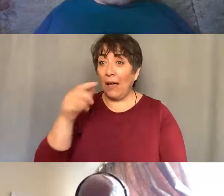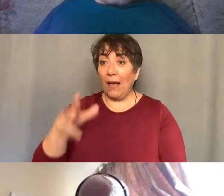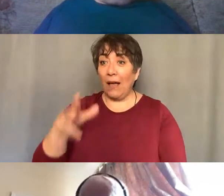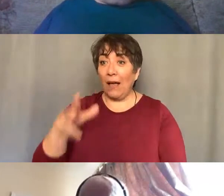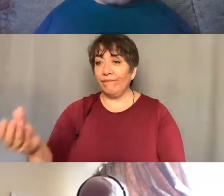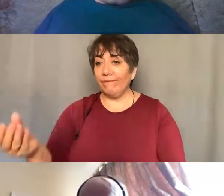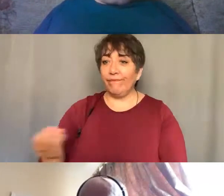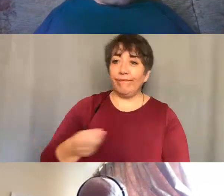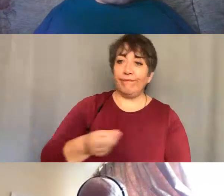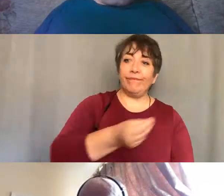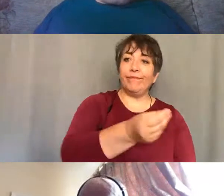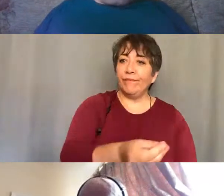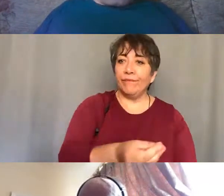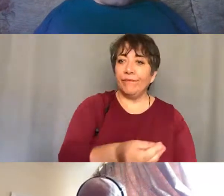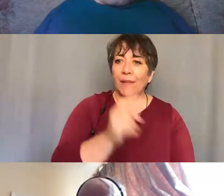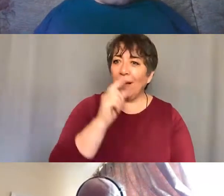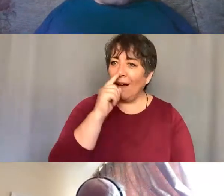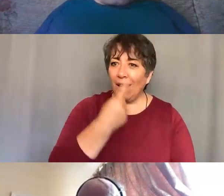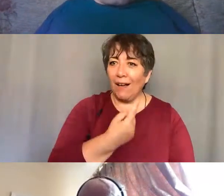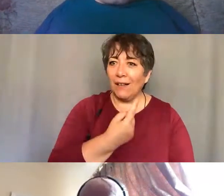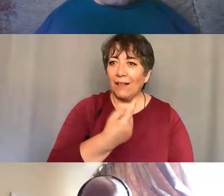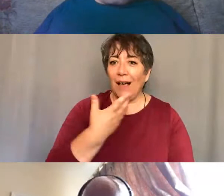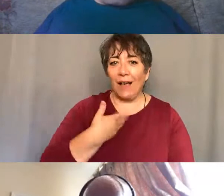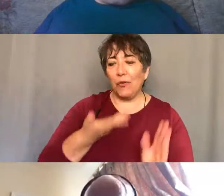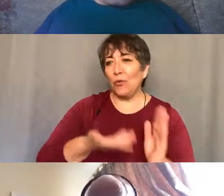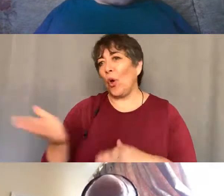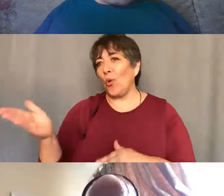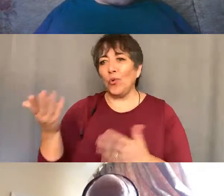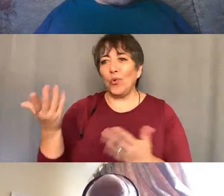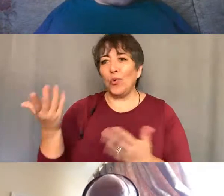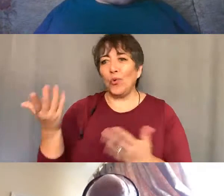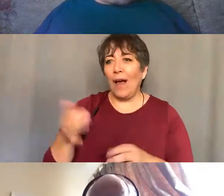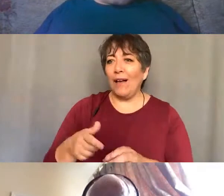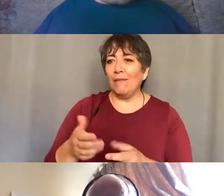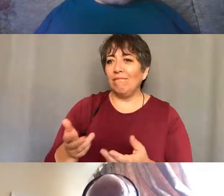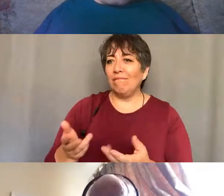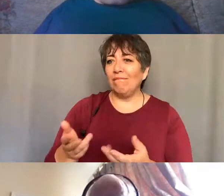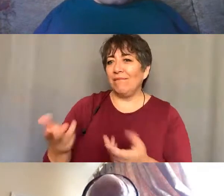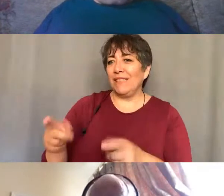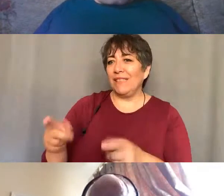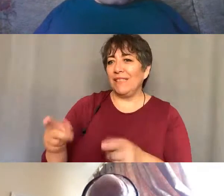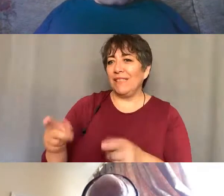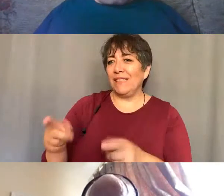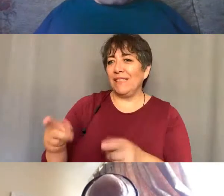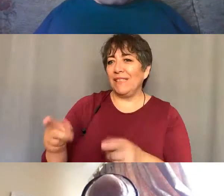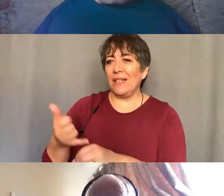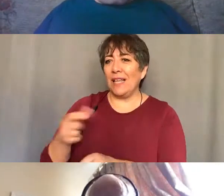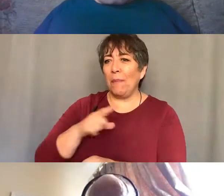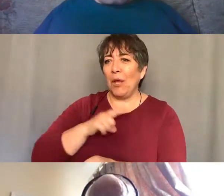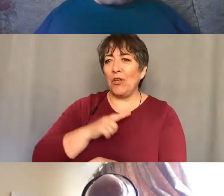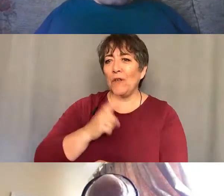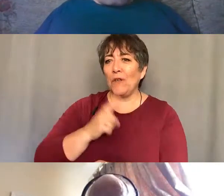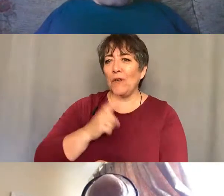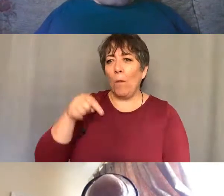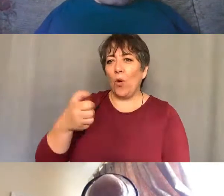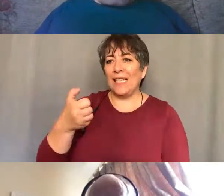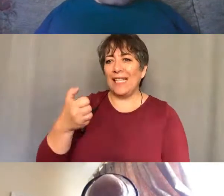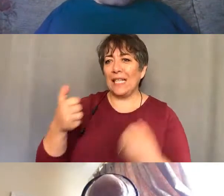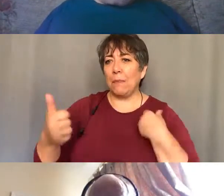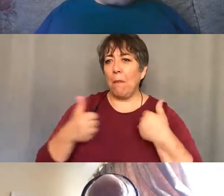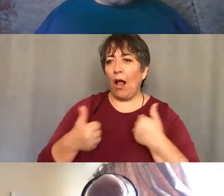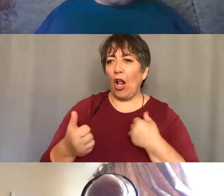but just recently somebody clamped down on it, and now we're stuck. And there are also some of us who actually